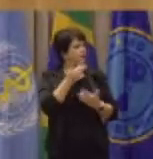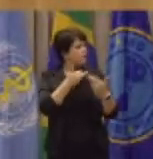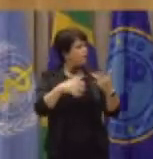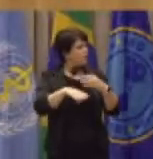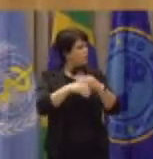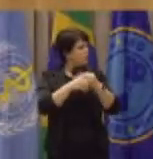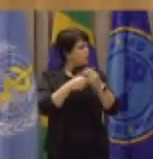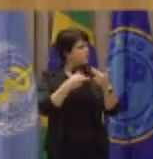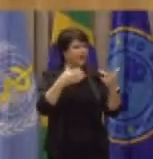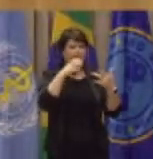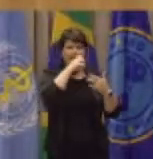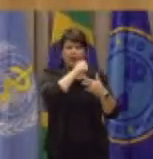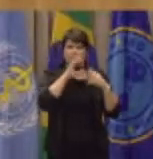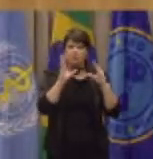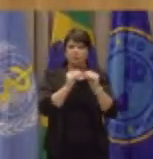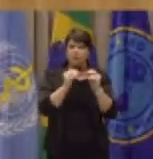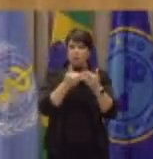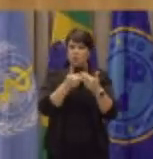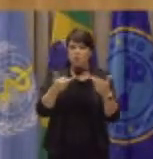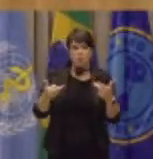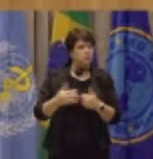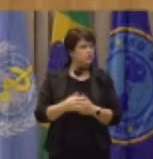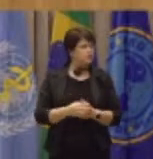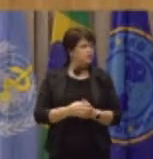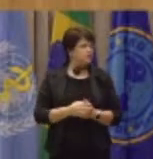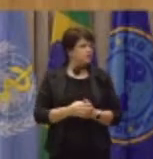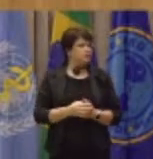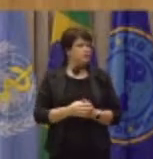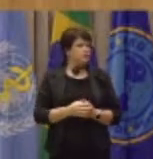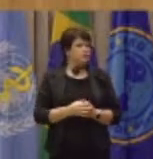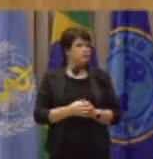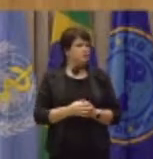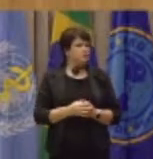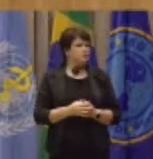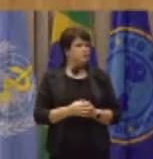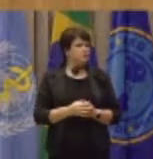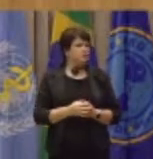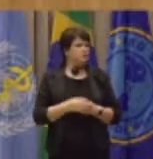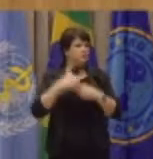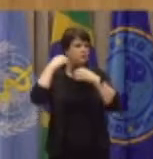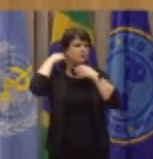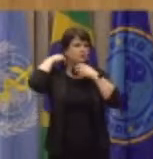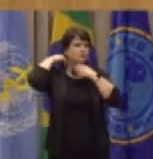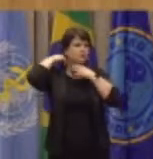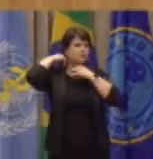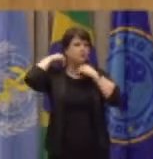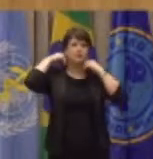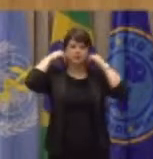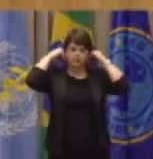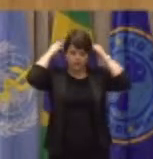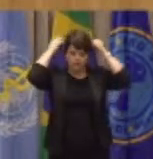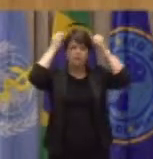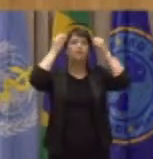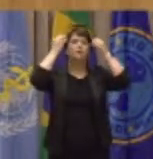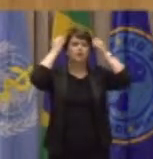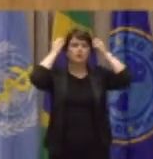you very much. I do not know if anyone would like to comment anything else.